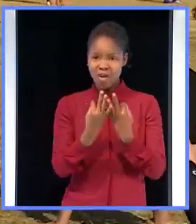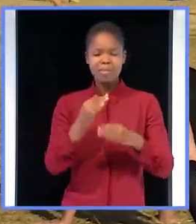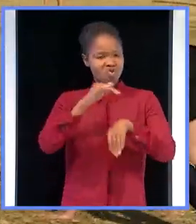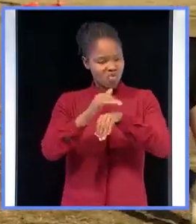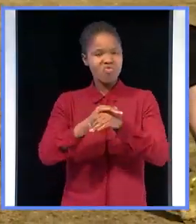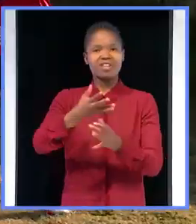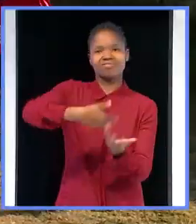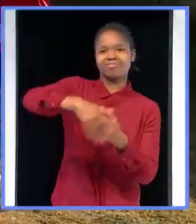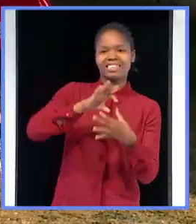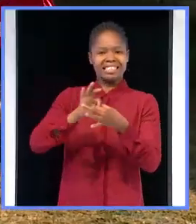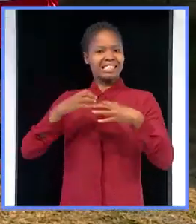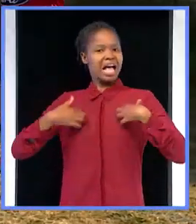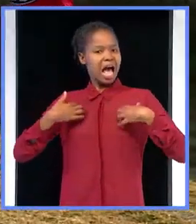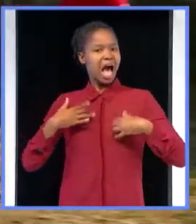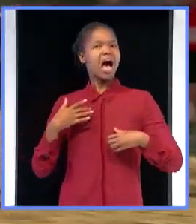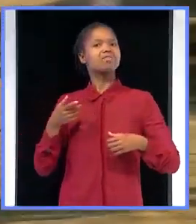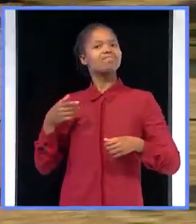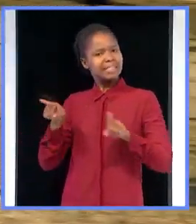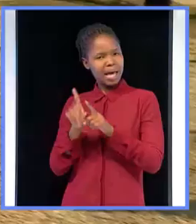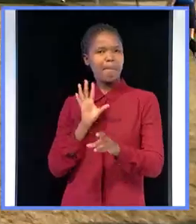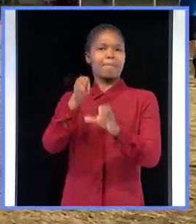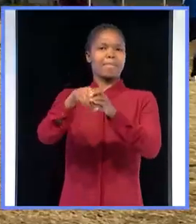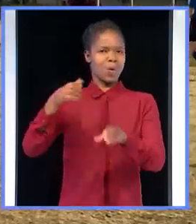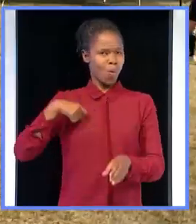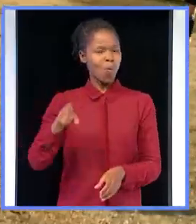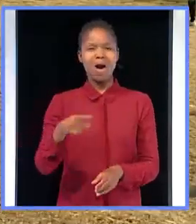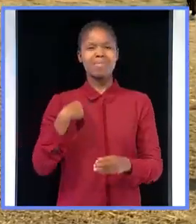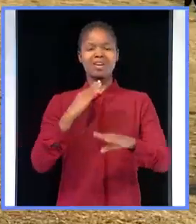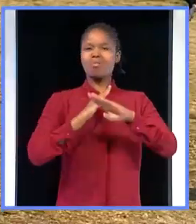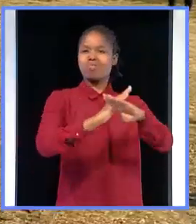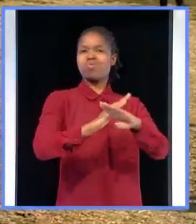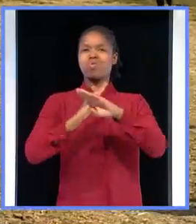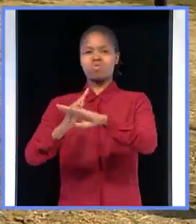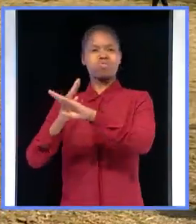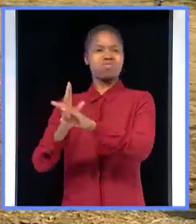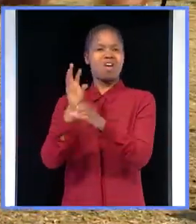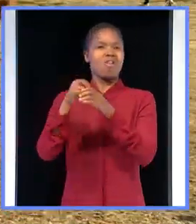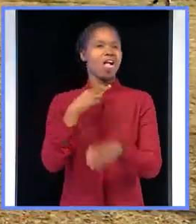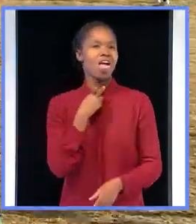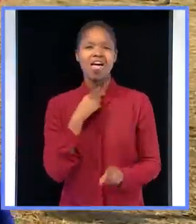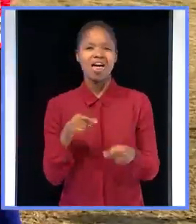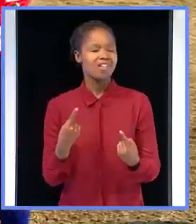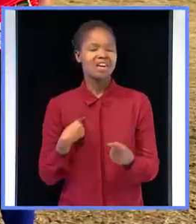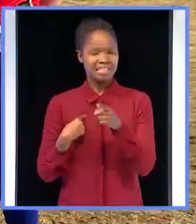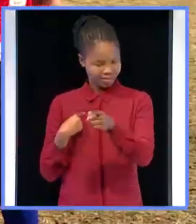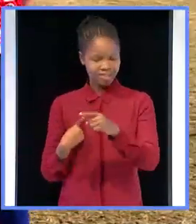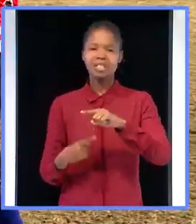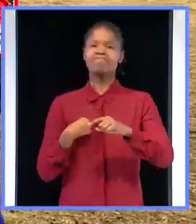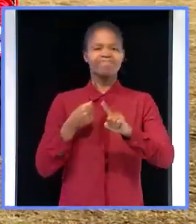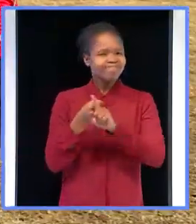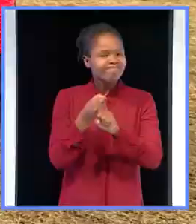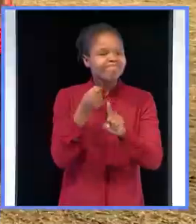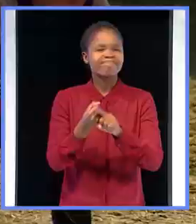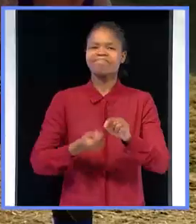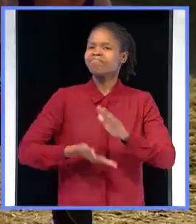just our friends. They are playing and they are the people who's keeping me until now that we're gonna fight. Doesn't matter how long it takes,